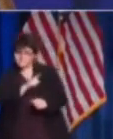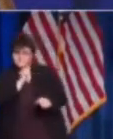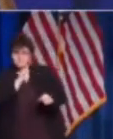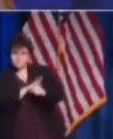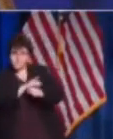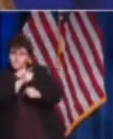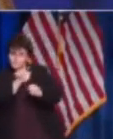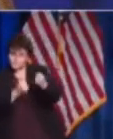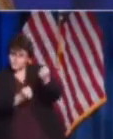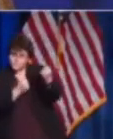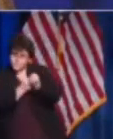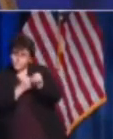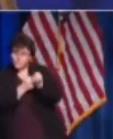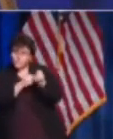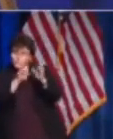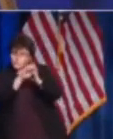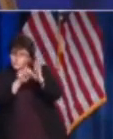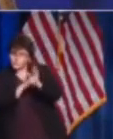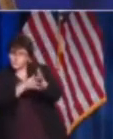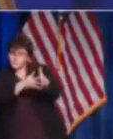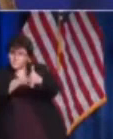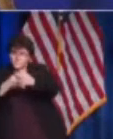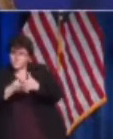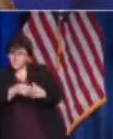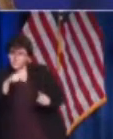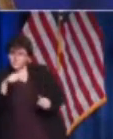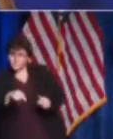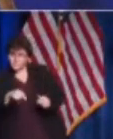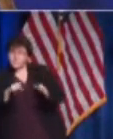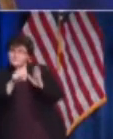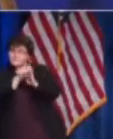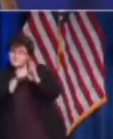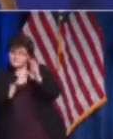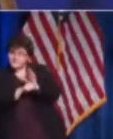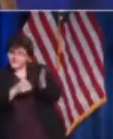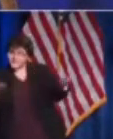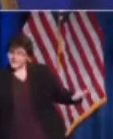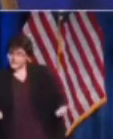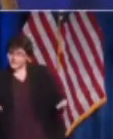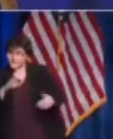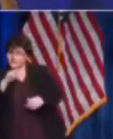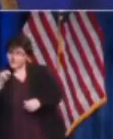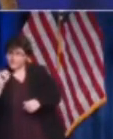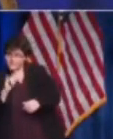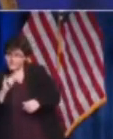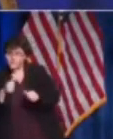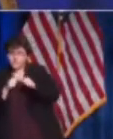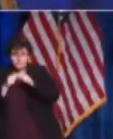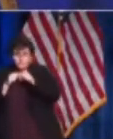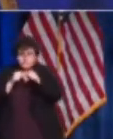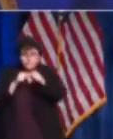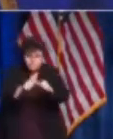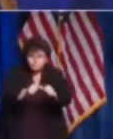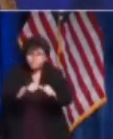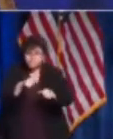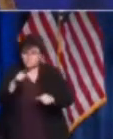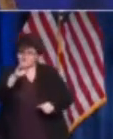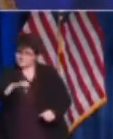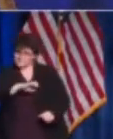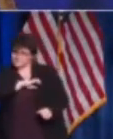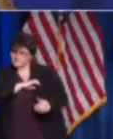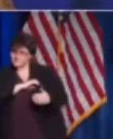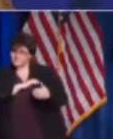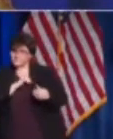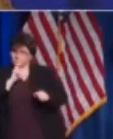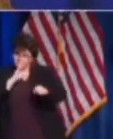the United States, the Constitution of the State of Connecticut, so long as you continue a citizen thereof, and that you